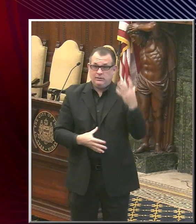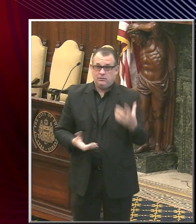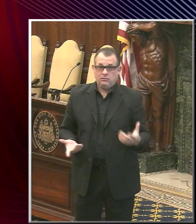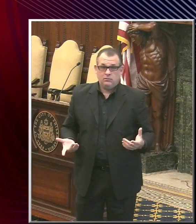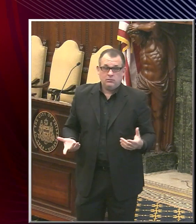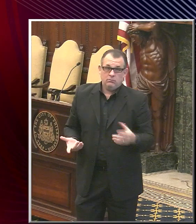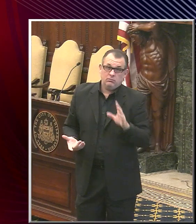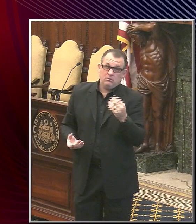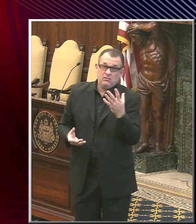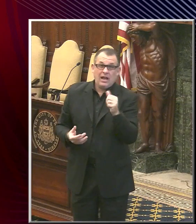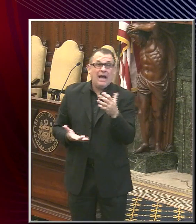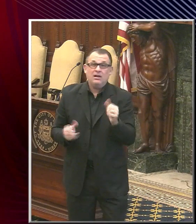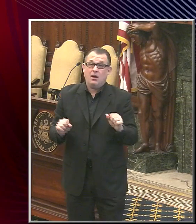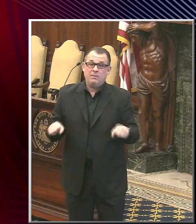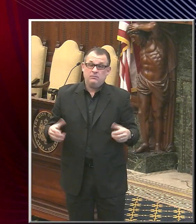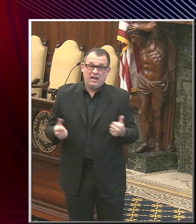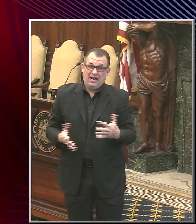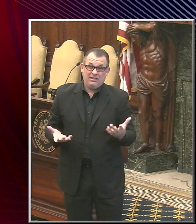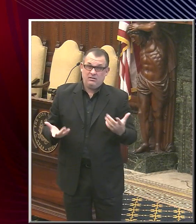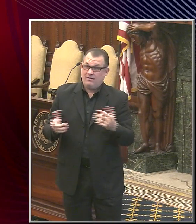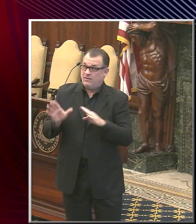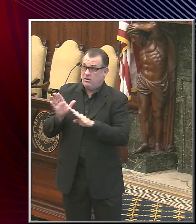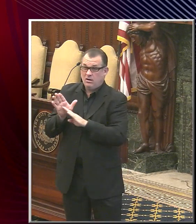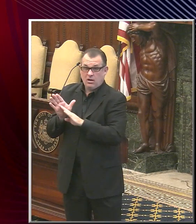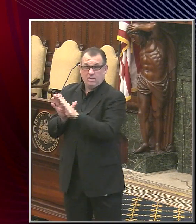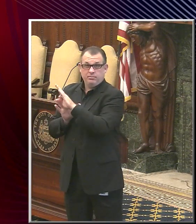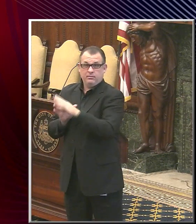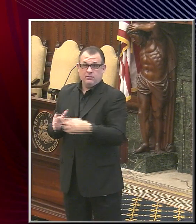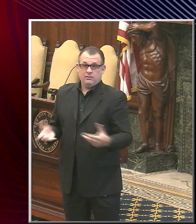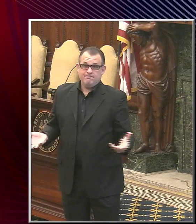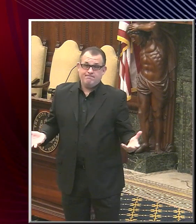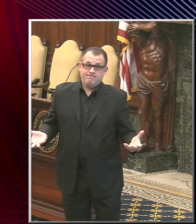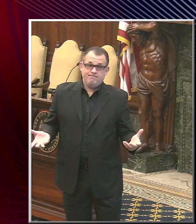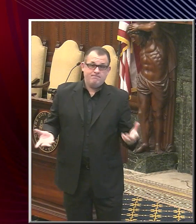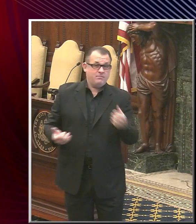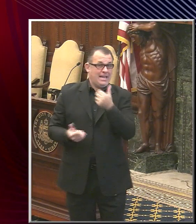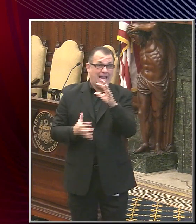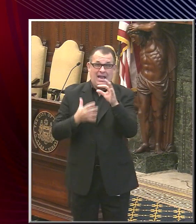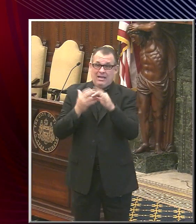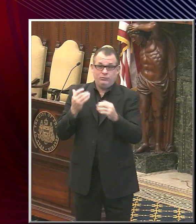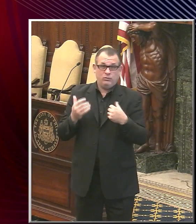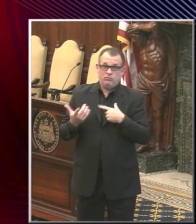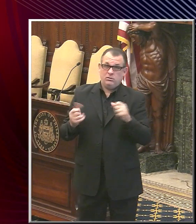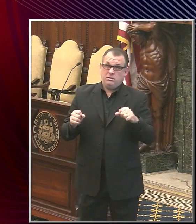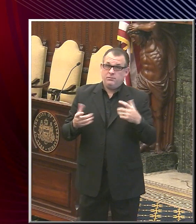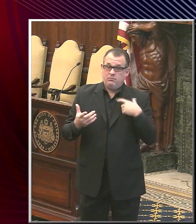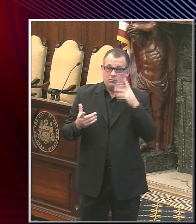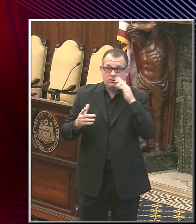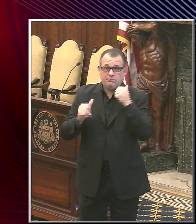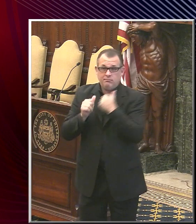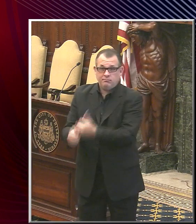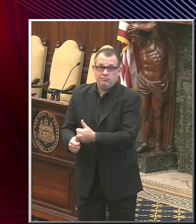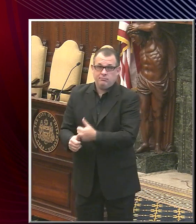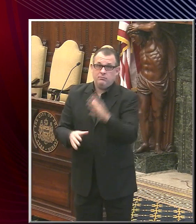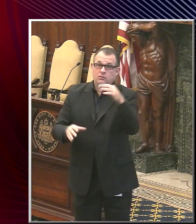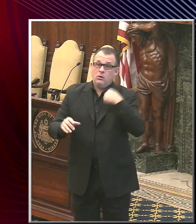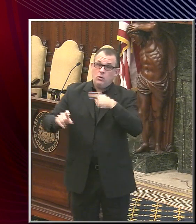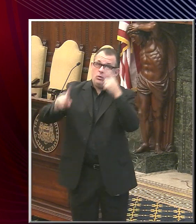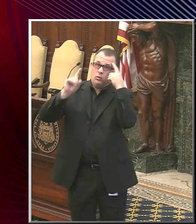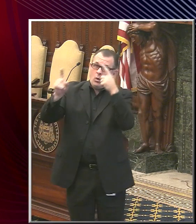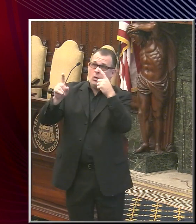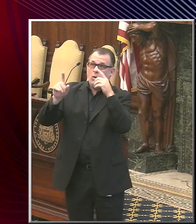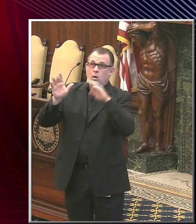going bad. We're trying to do this in increments so that we can bring down the numbers without being so